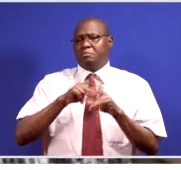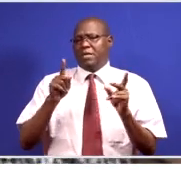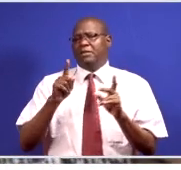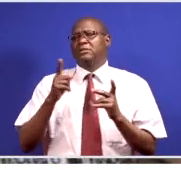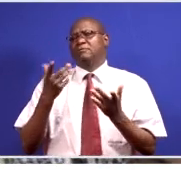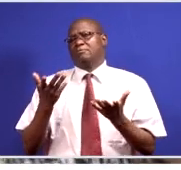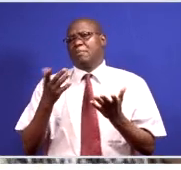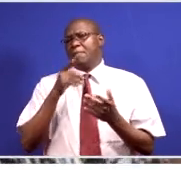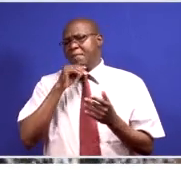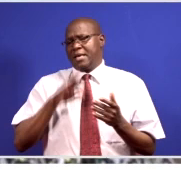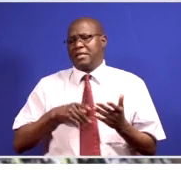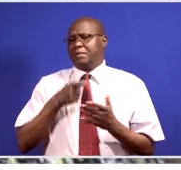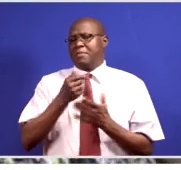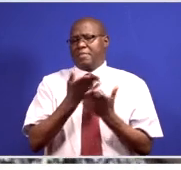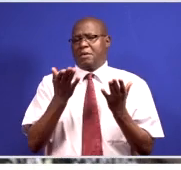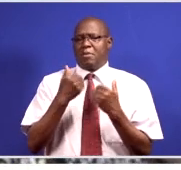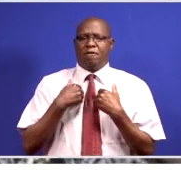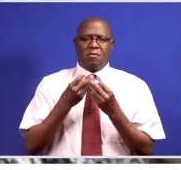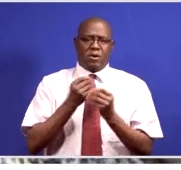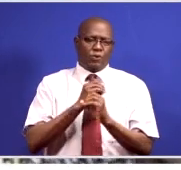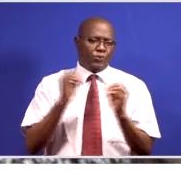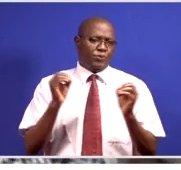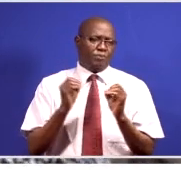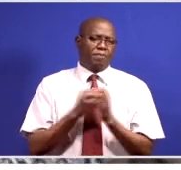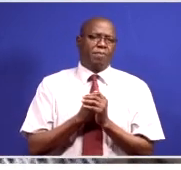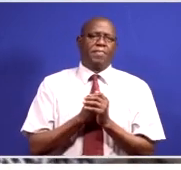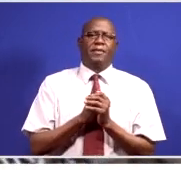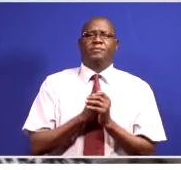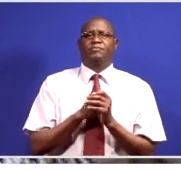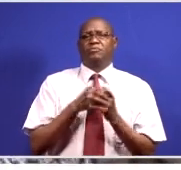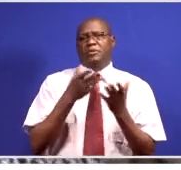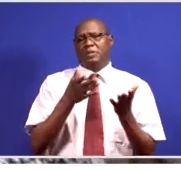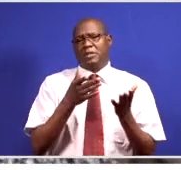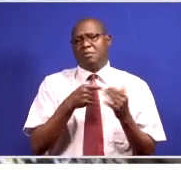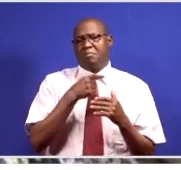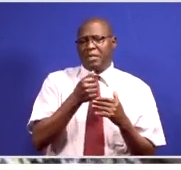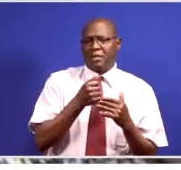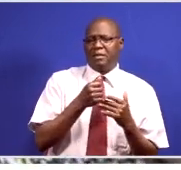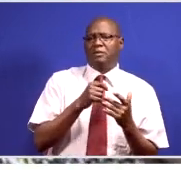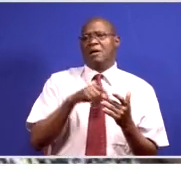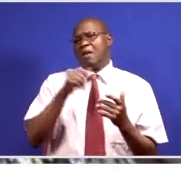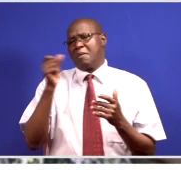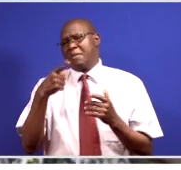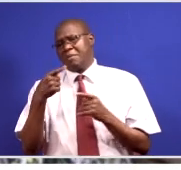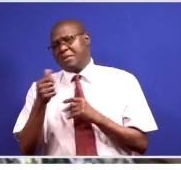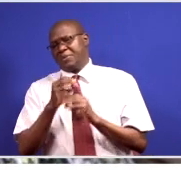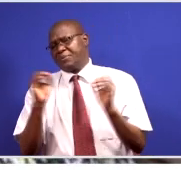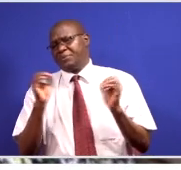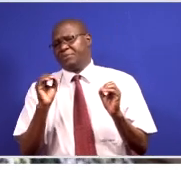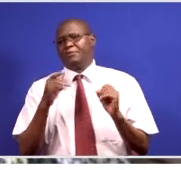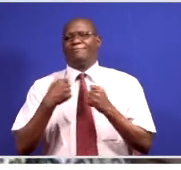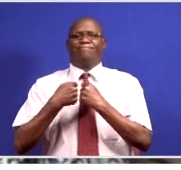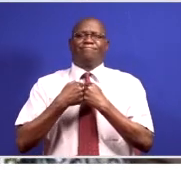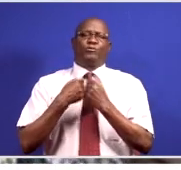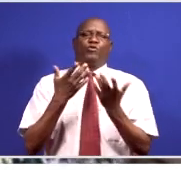huu unapata kama 2000, mwezi ujao unakosa kabisa, walimu hawajapeana. Kwa hivyo inakuwa ni shida, ni changamoto kwa